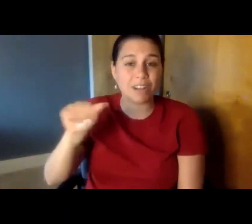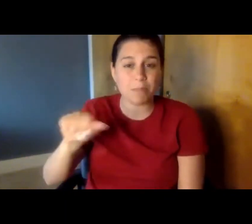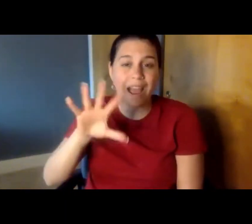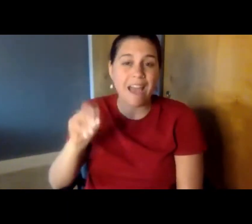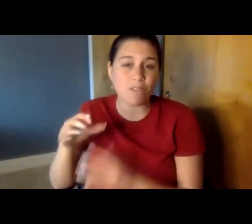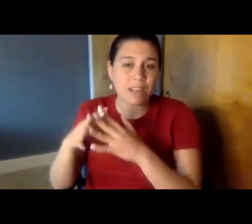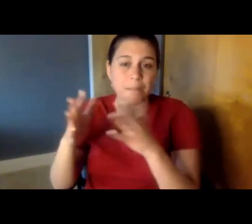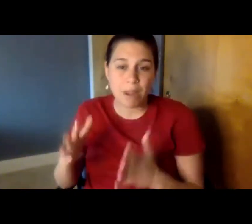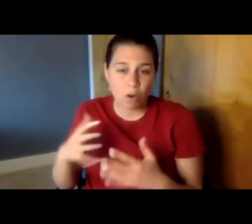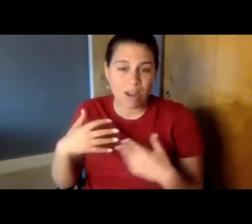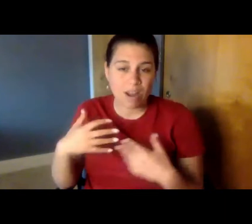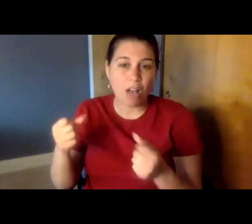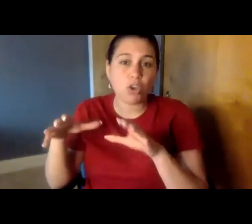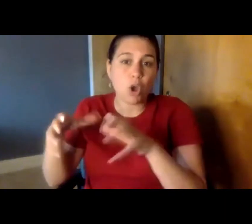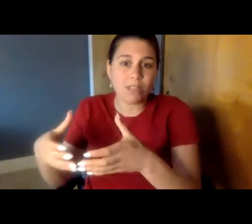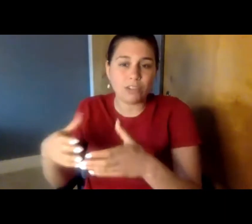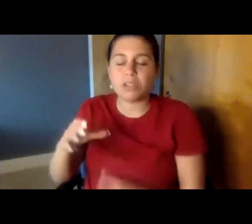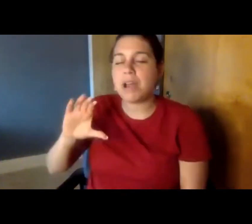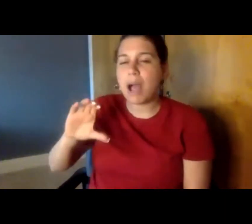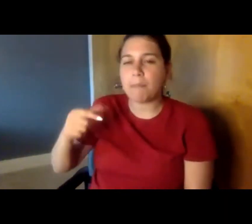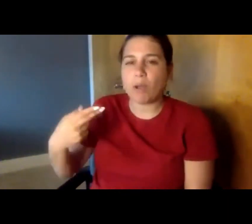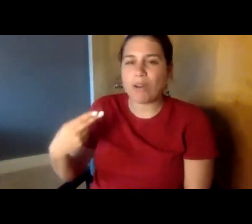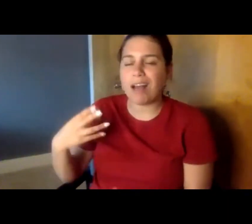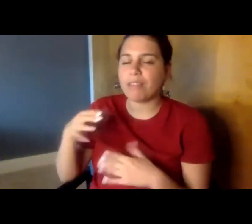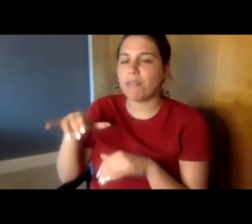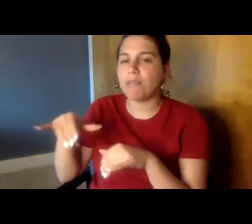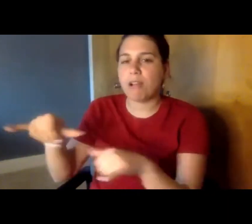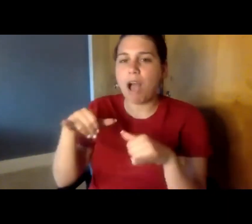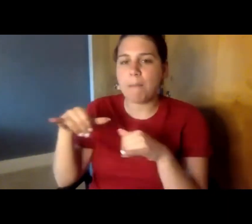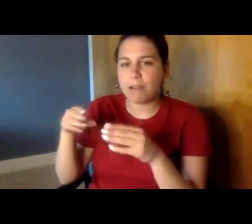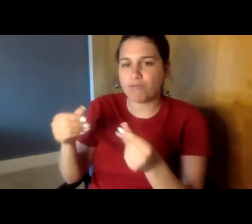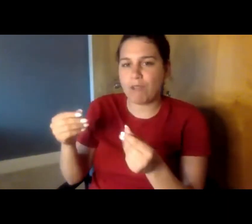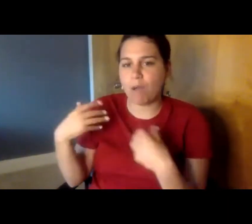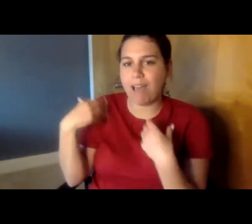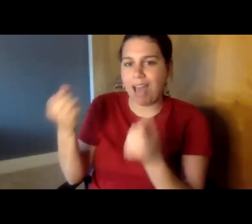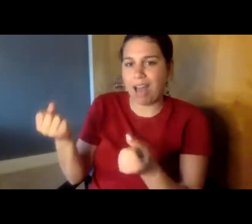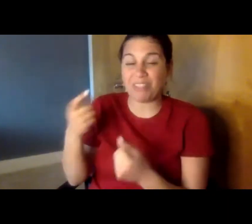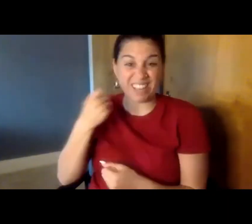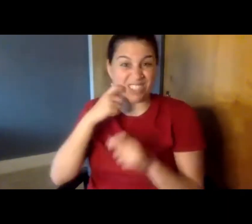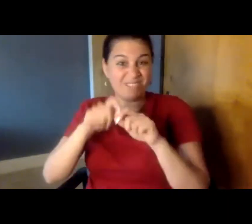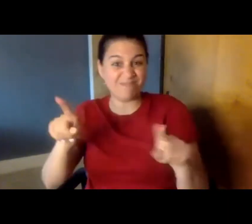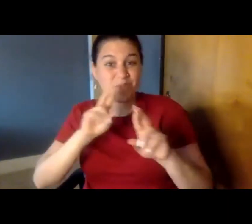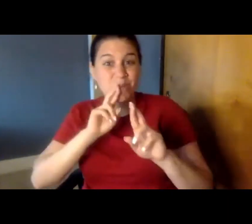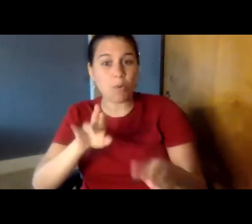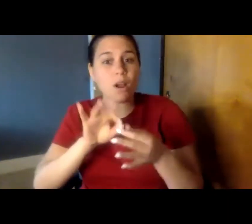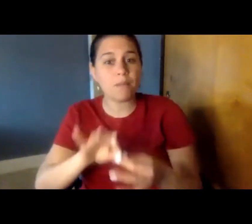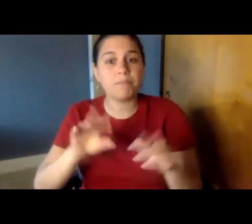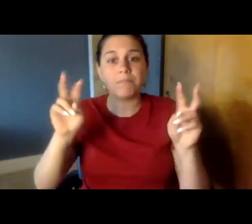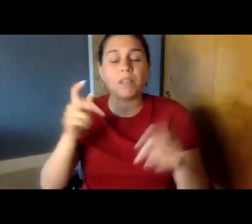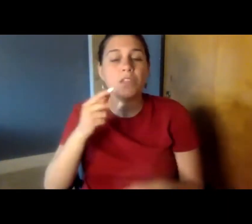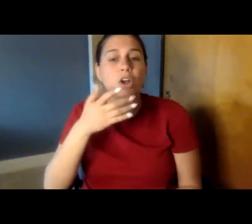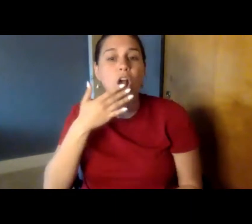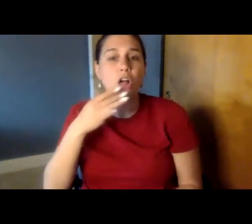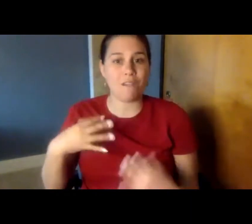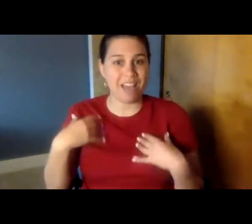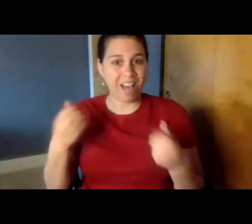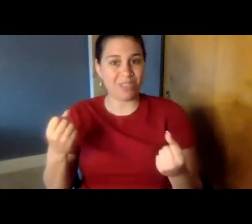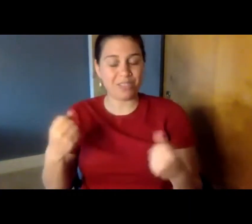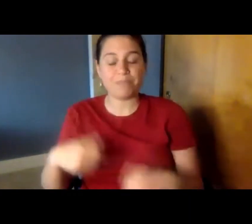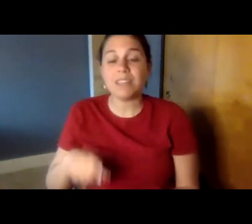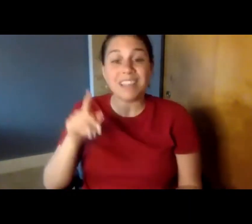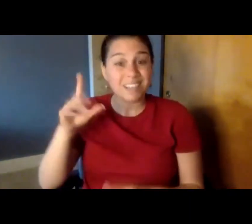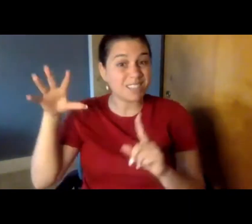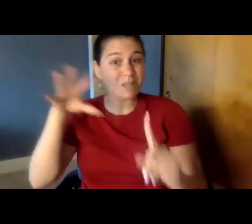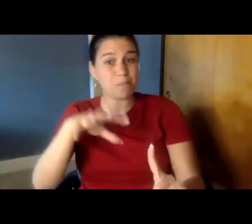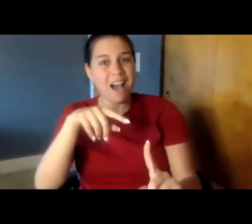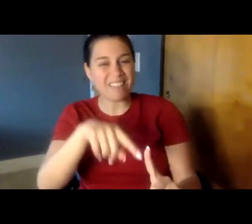Coalition, convened by Common Ground Health, which recently released its report titled The Color of Health, spotlighting the